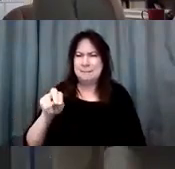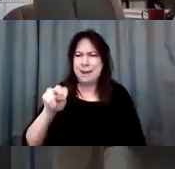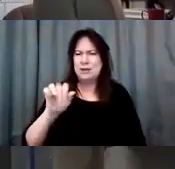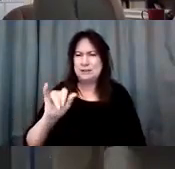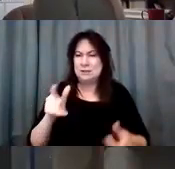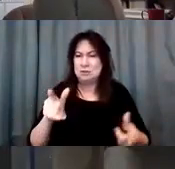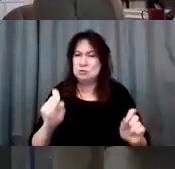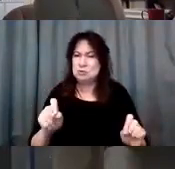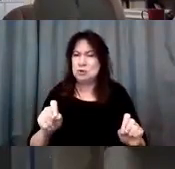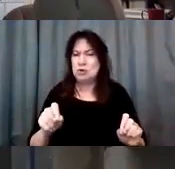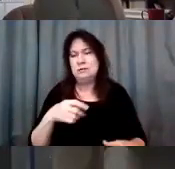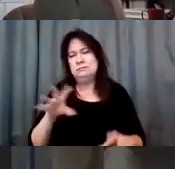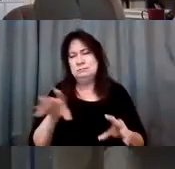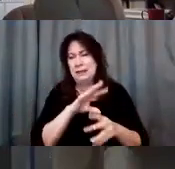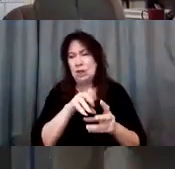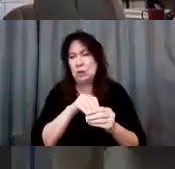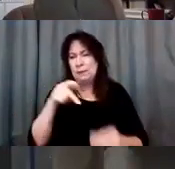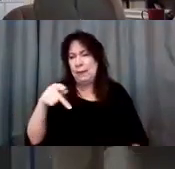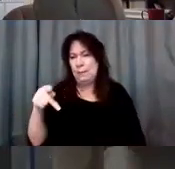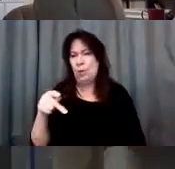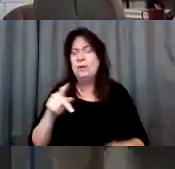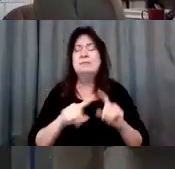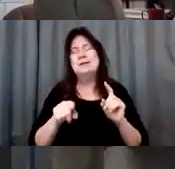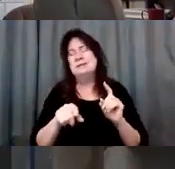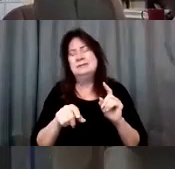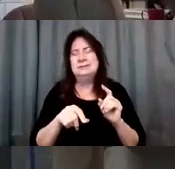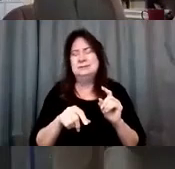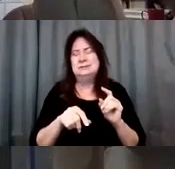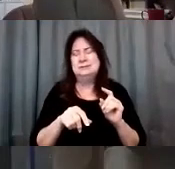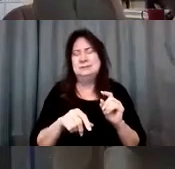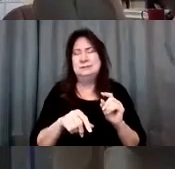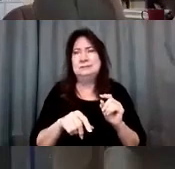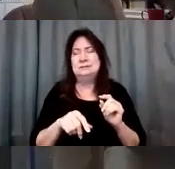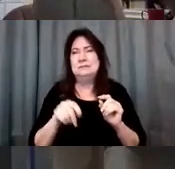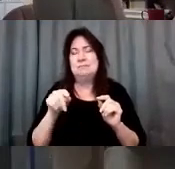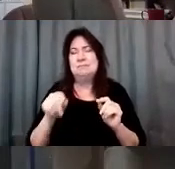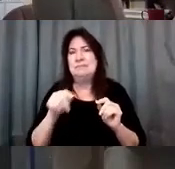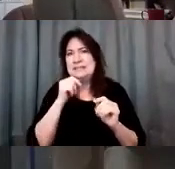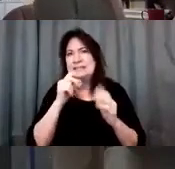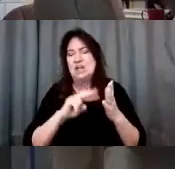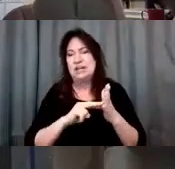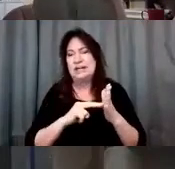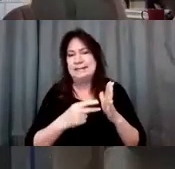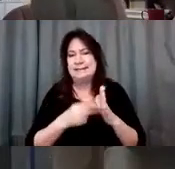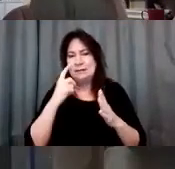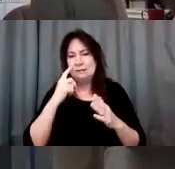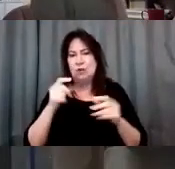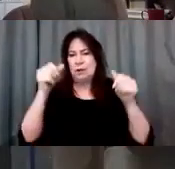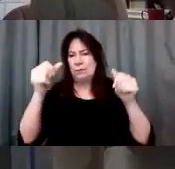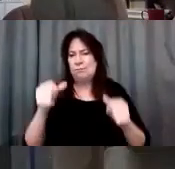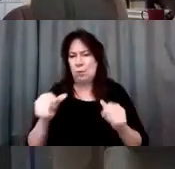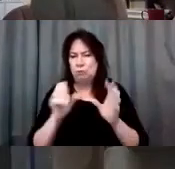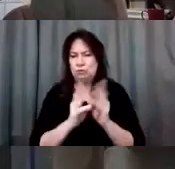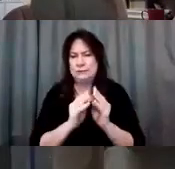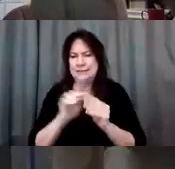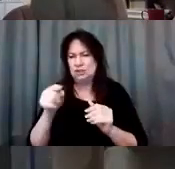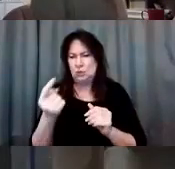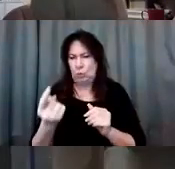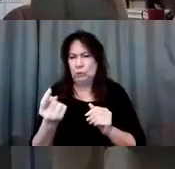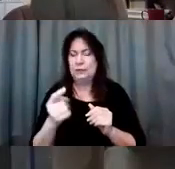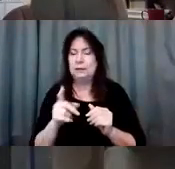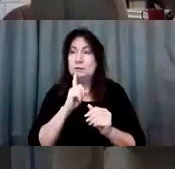including PowerPoint. But it is not intended for a poster session only.